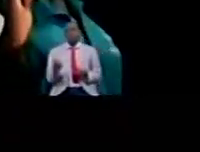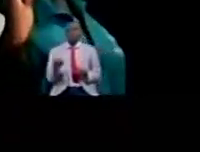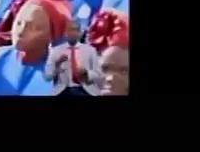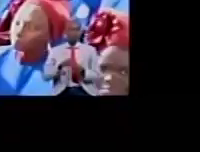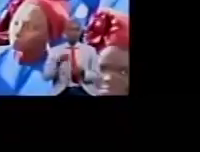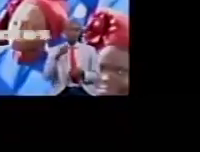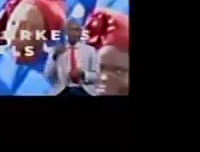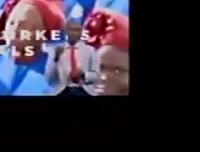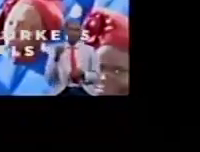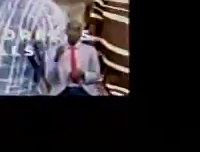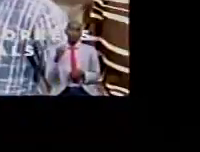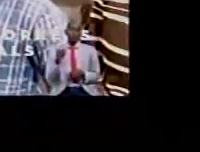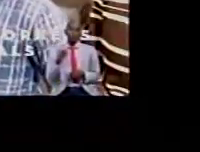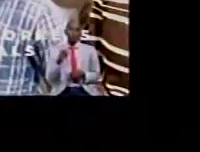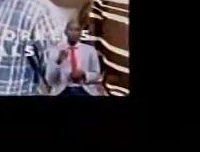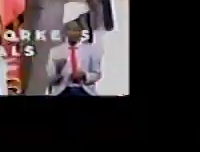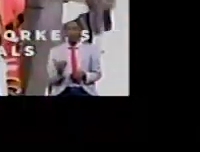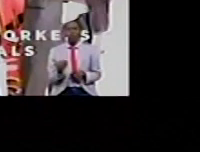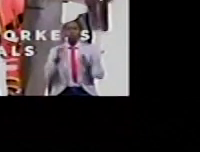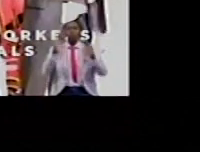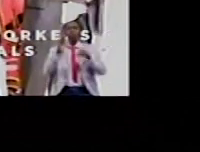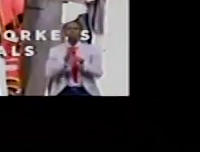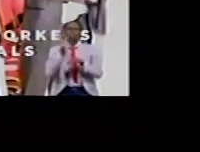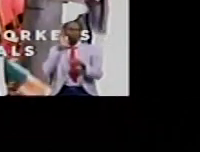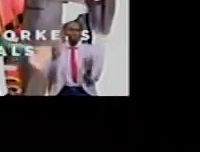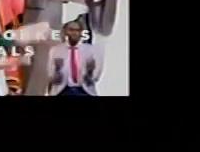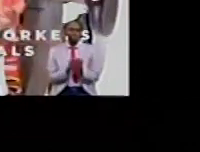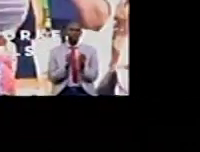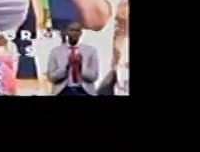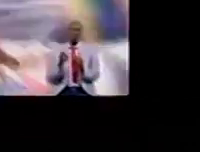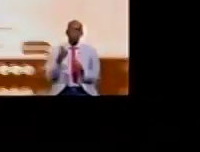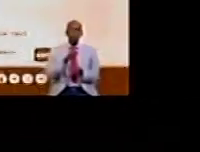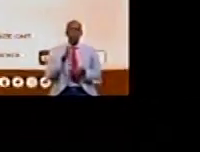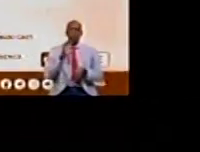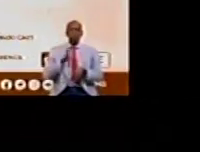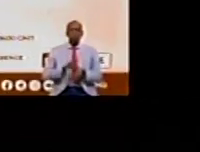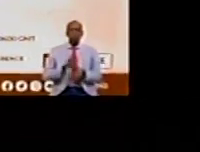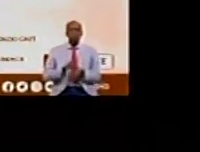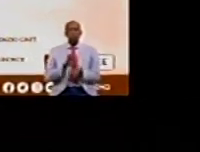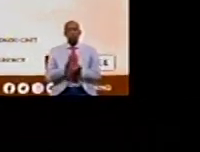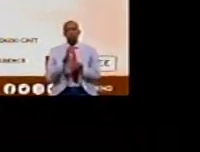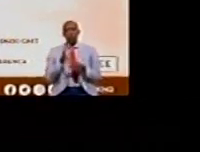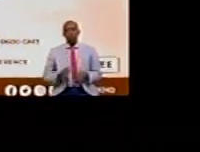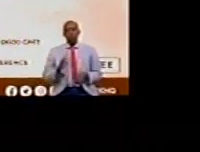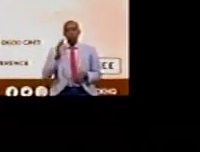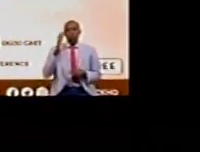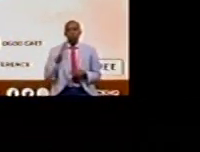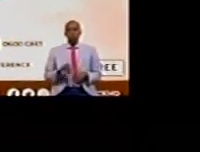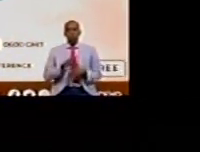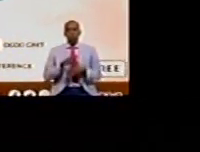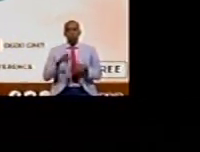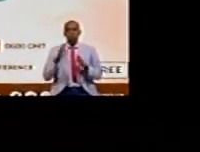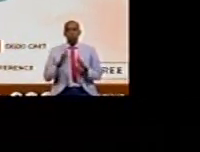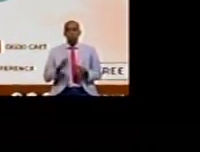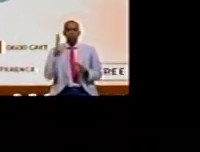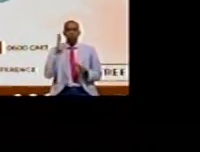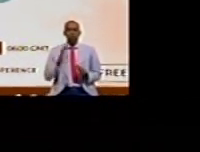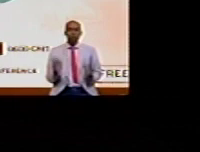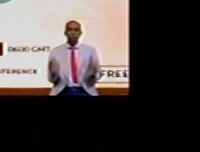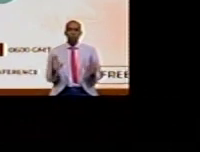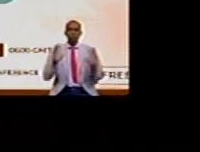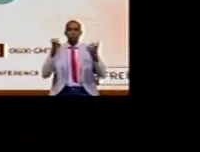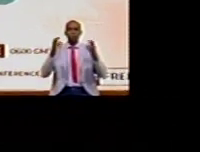doorstep. Ministers, church workers, and professionals will be shown exceeding limits in the ministry on